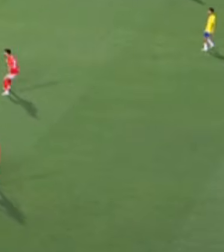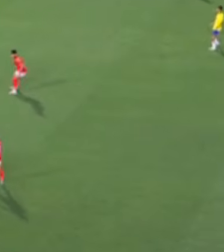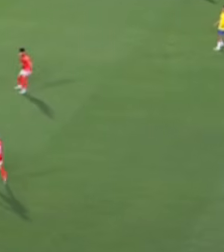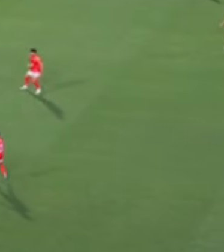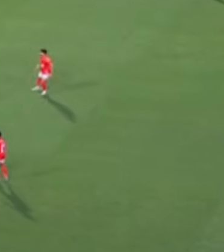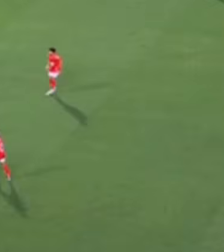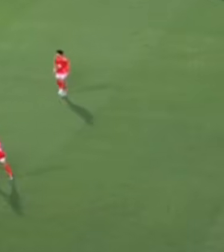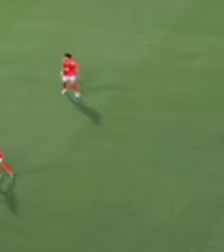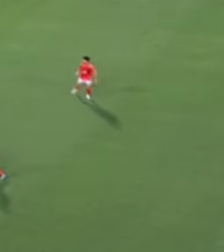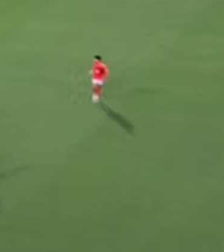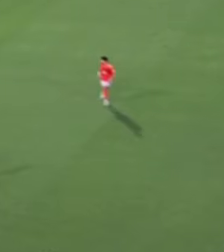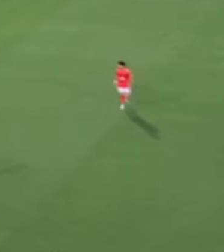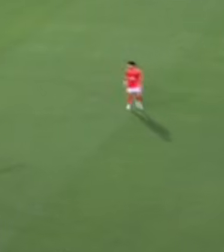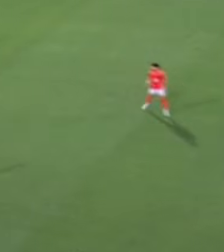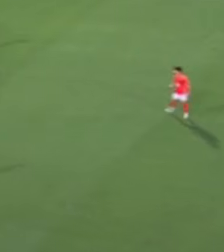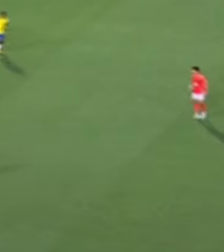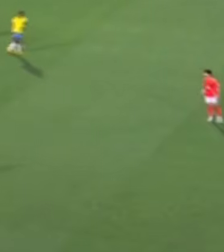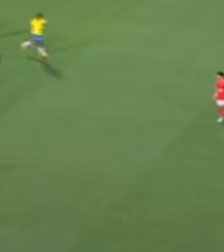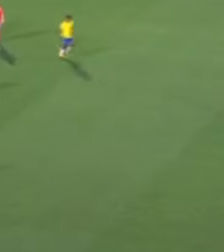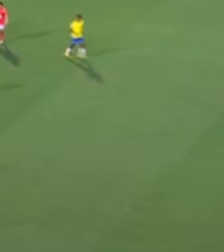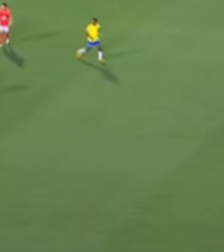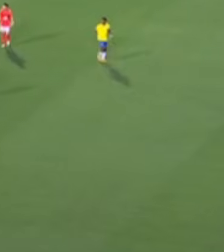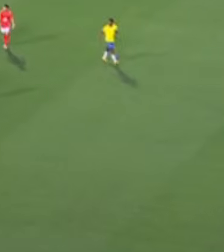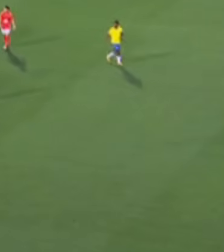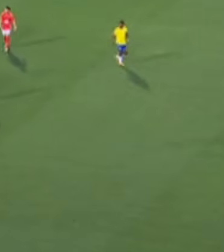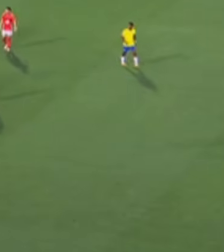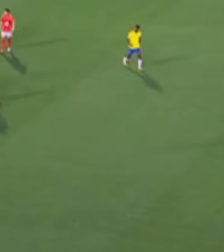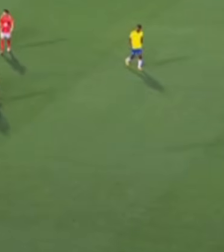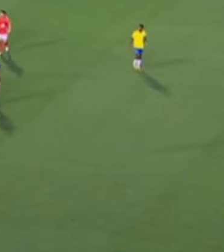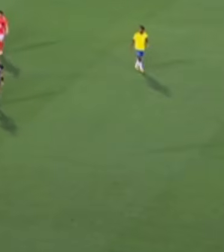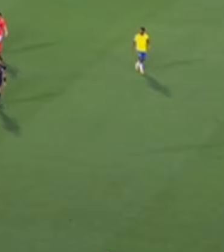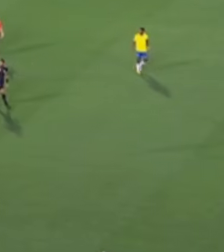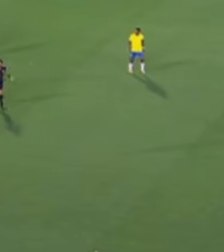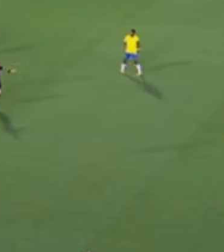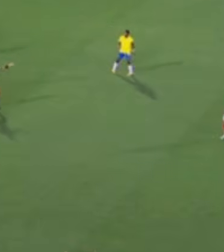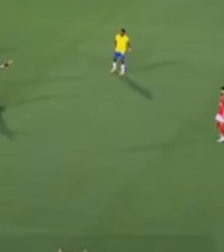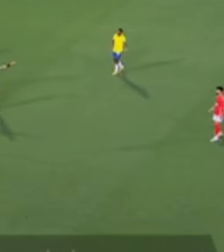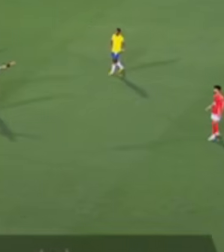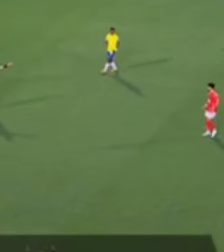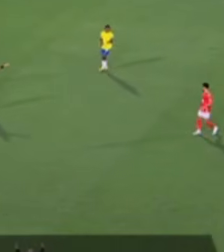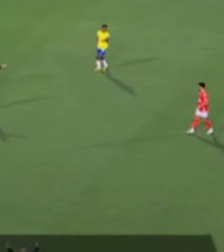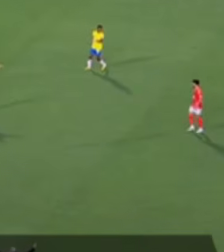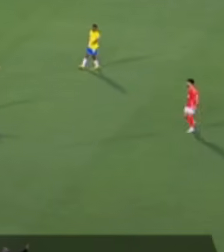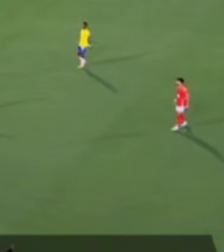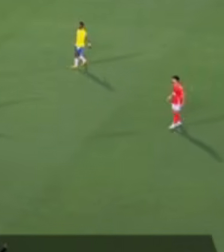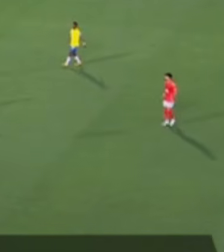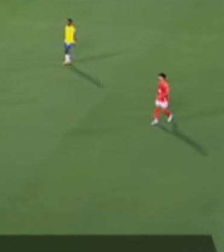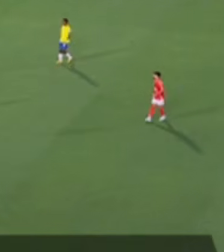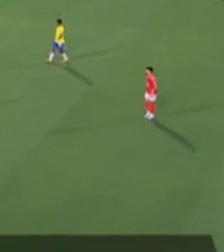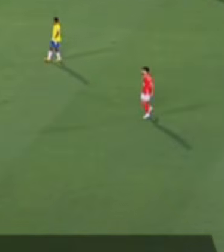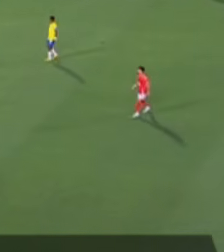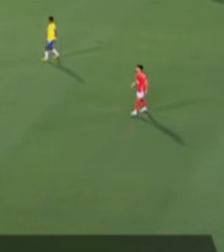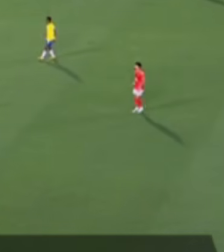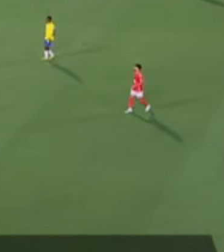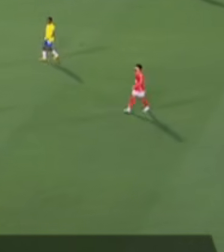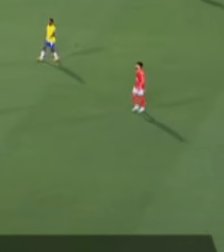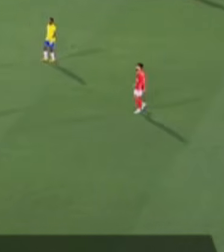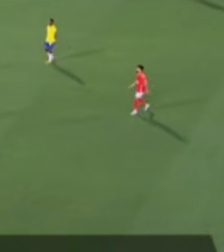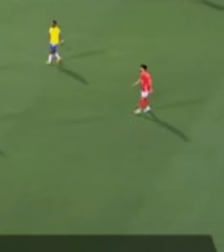bakhupha indoda yaseSlovenia uGradi Saba indoda efike ngoJanuwari kwiqela leAl